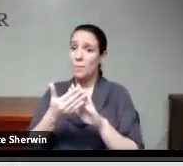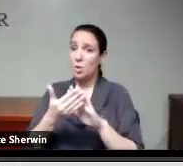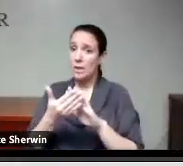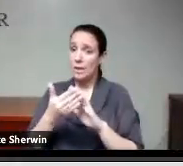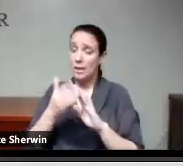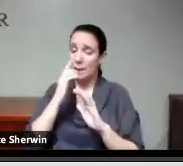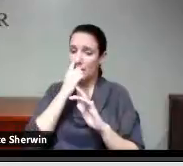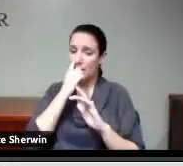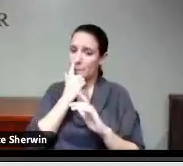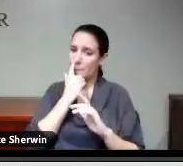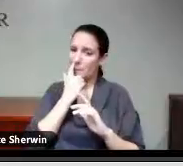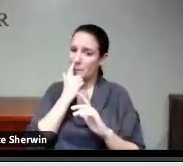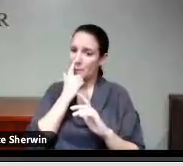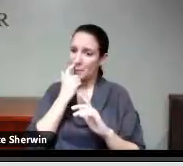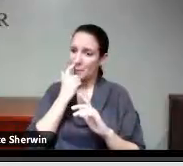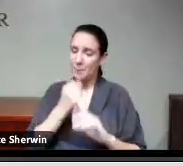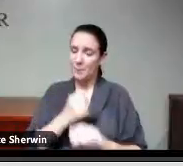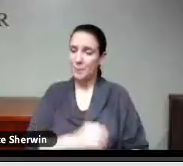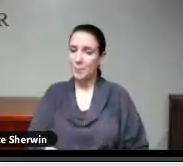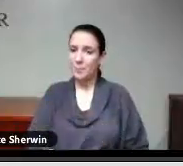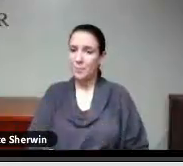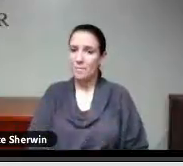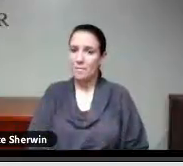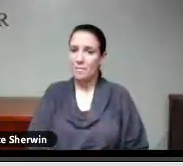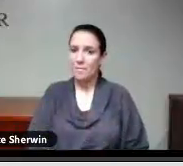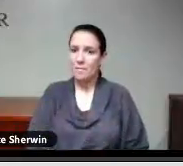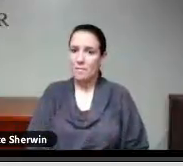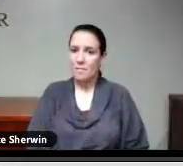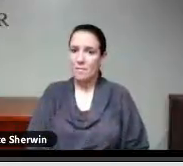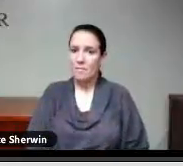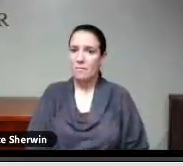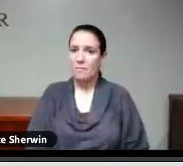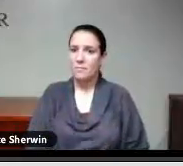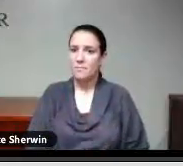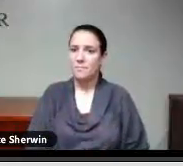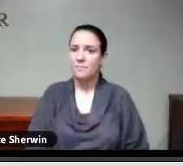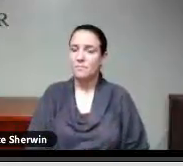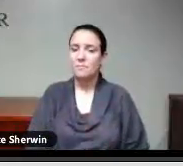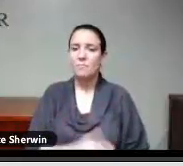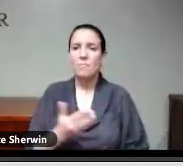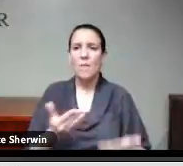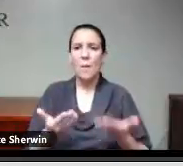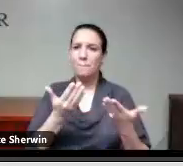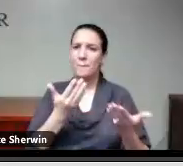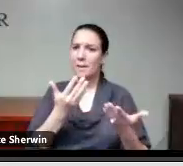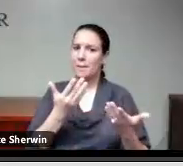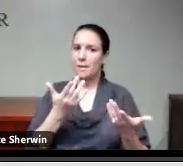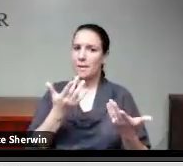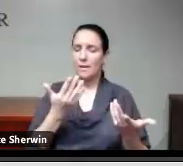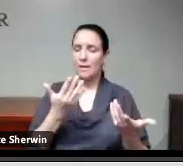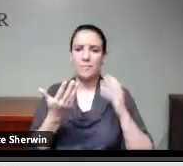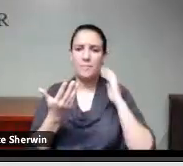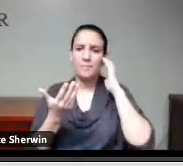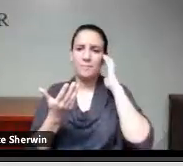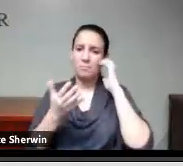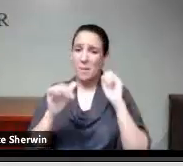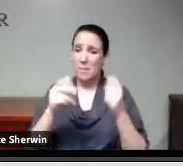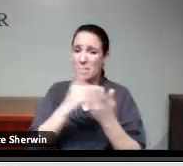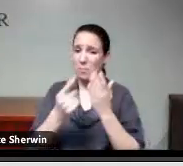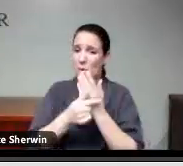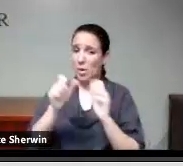that may be outside of the library, but held in a different building, for example, if we're on a campus or if we're in a